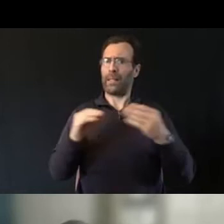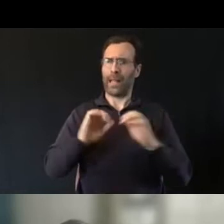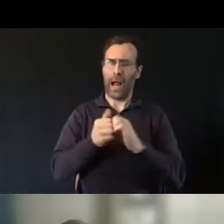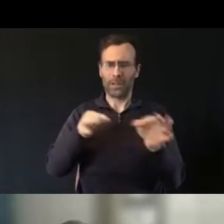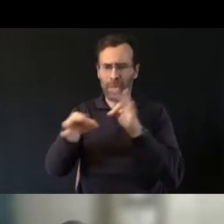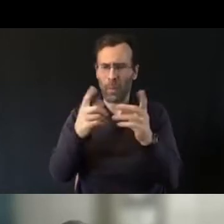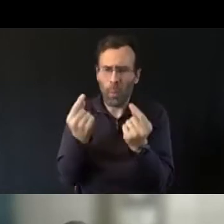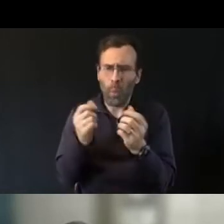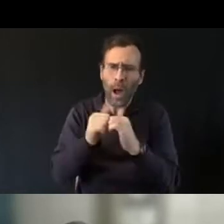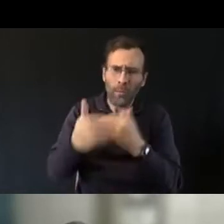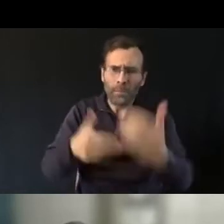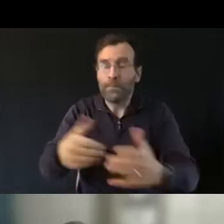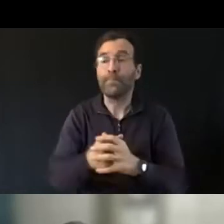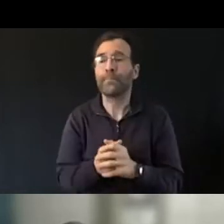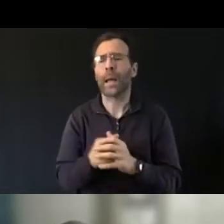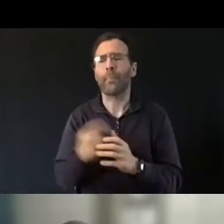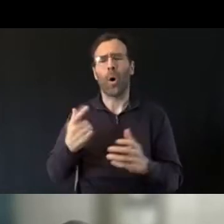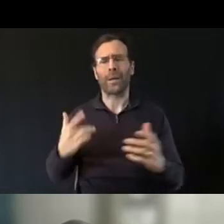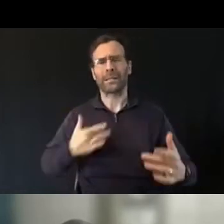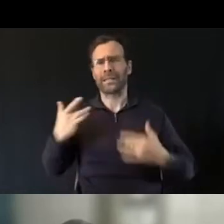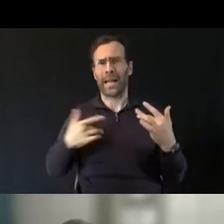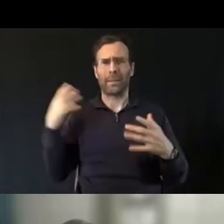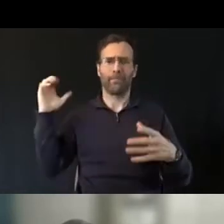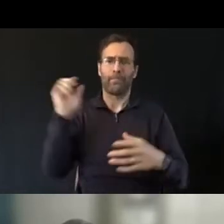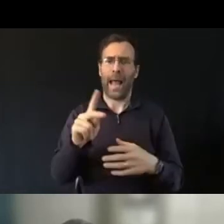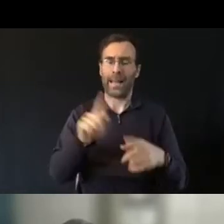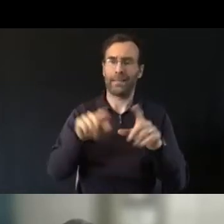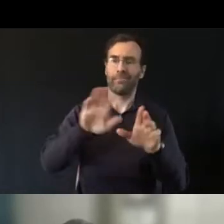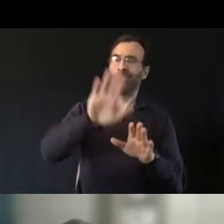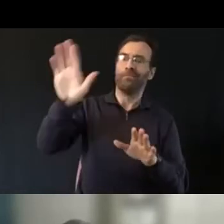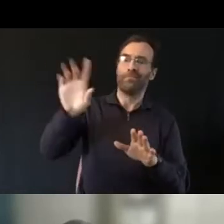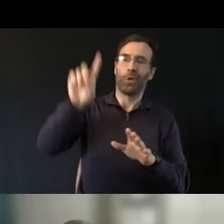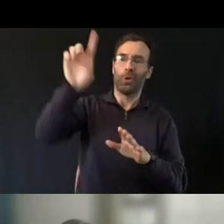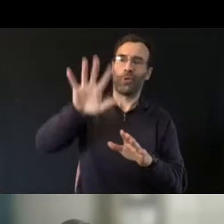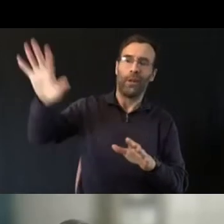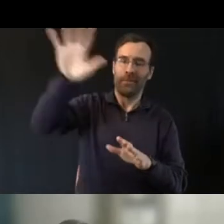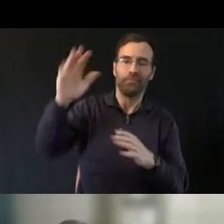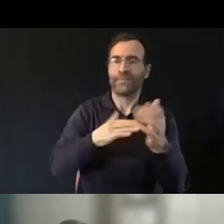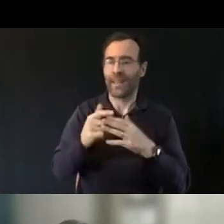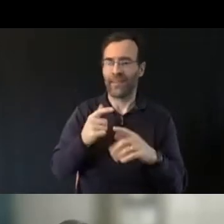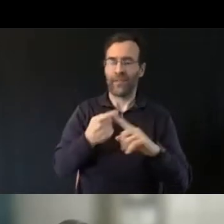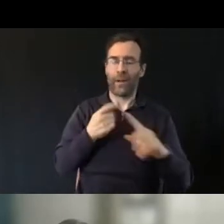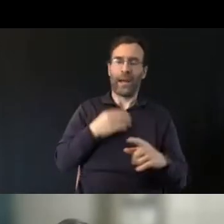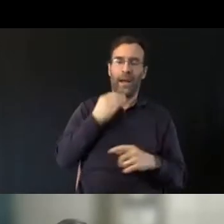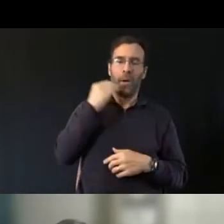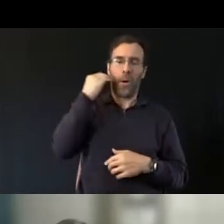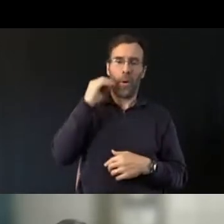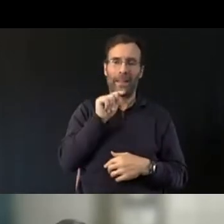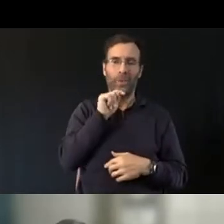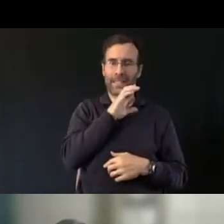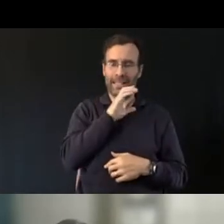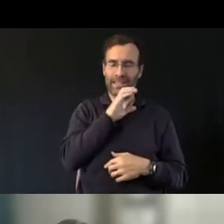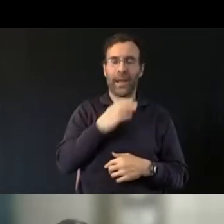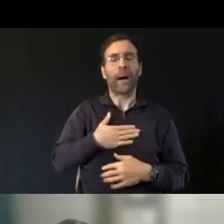panel. I'm always excited to be back in the Arrowhead, even if it is virtual from my home in the Twin Cities. My